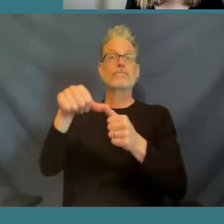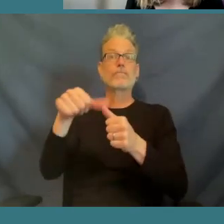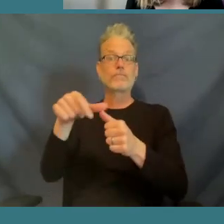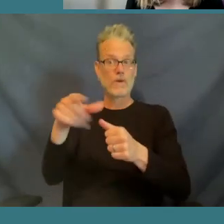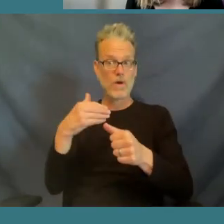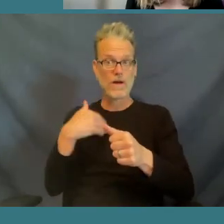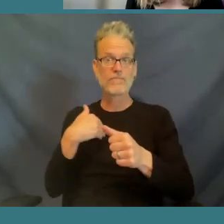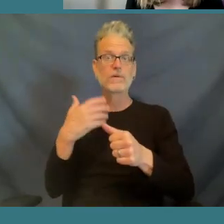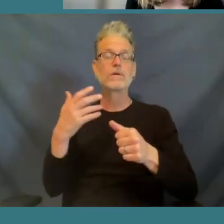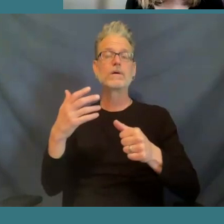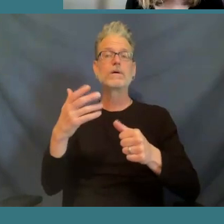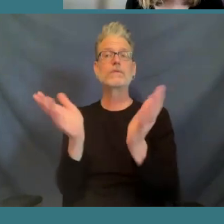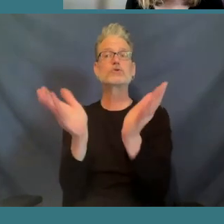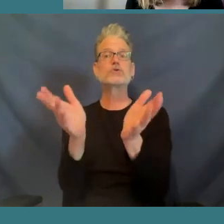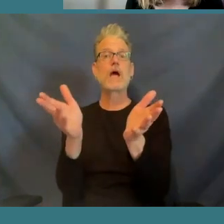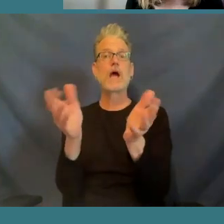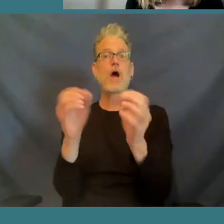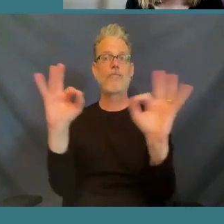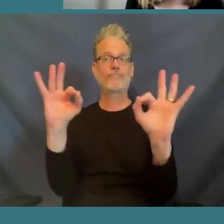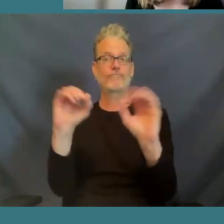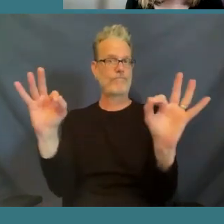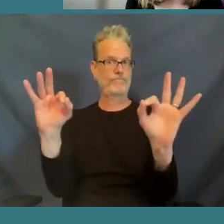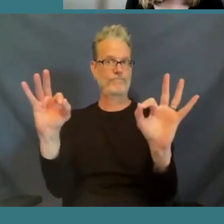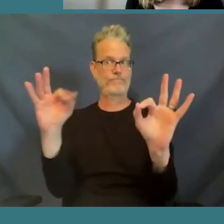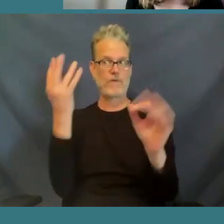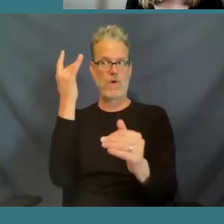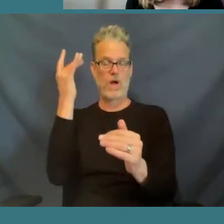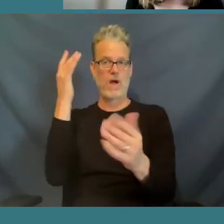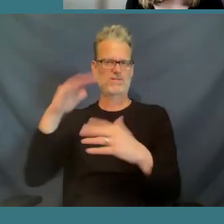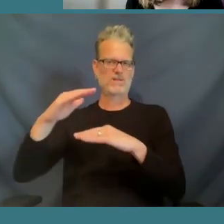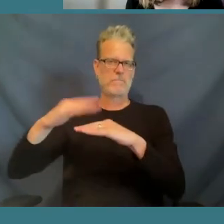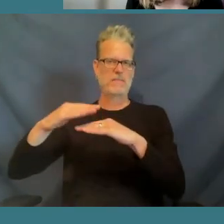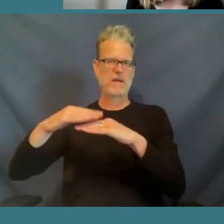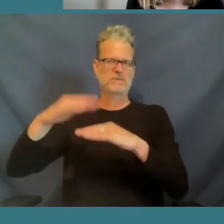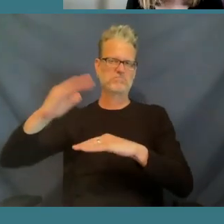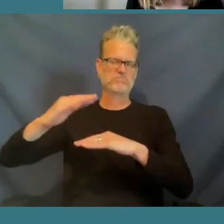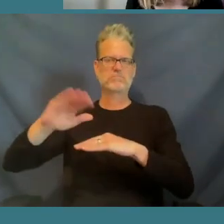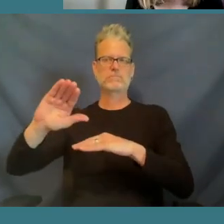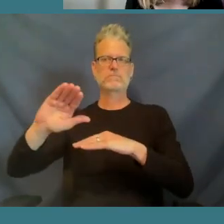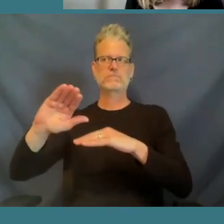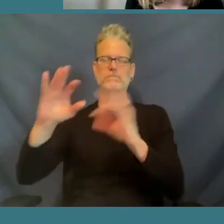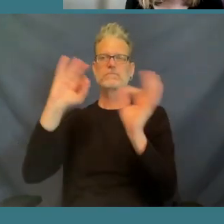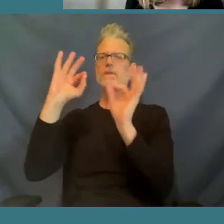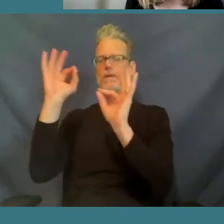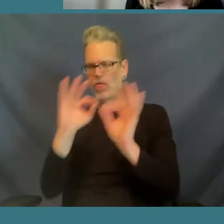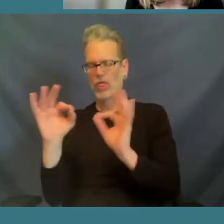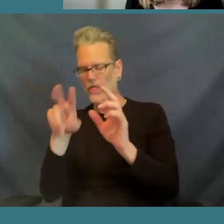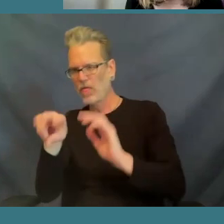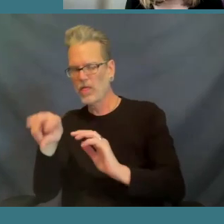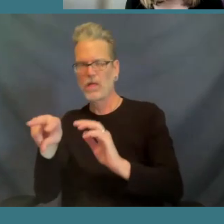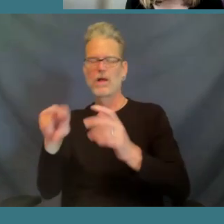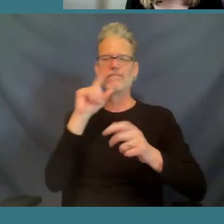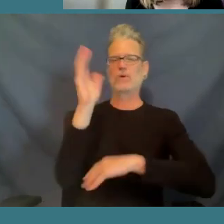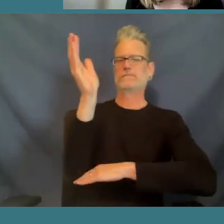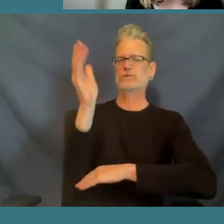chat box turned off for our audience today to minimize distractions for our speakers, but we will be